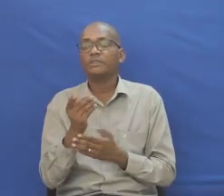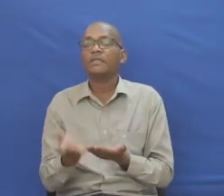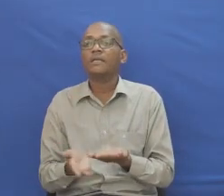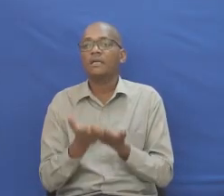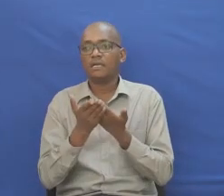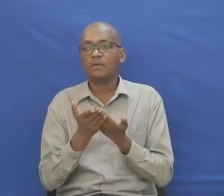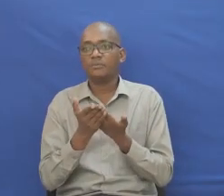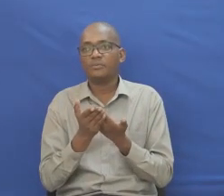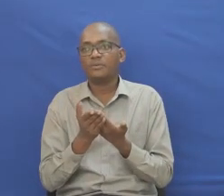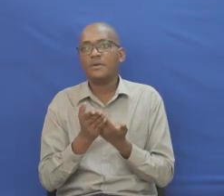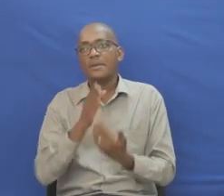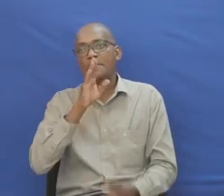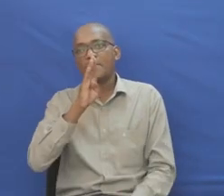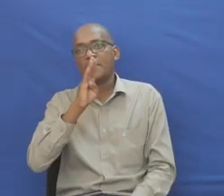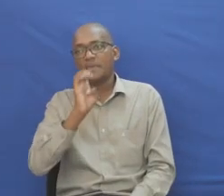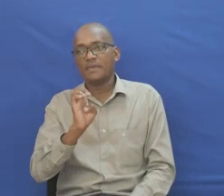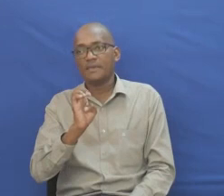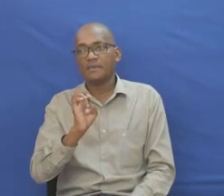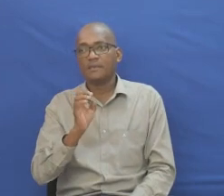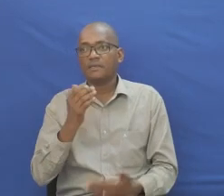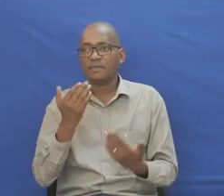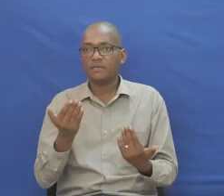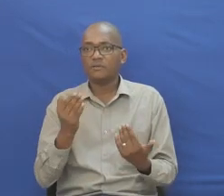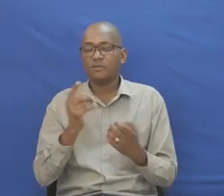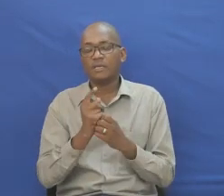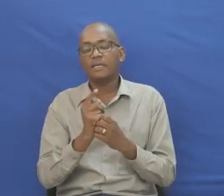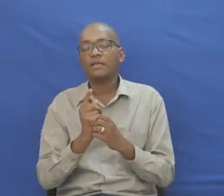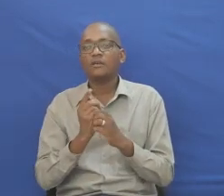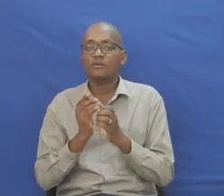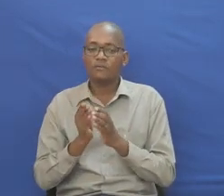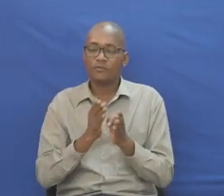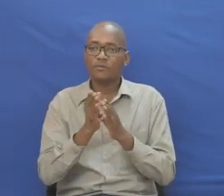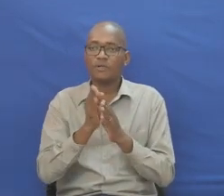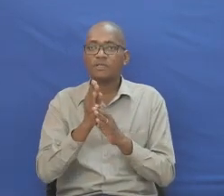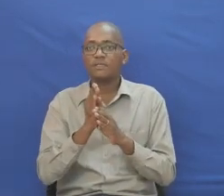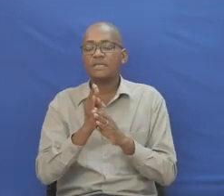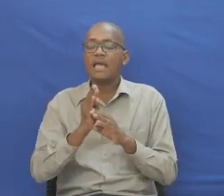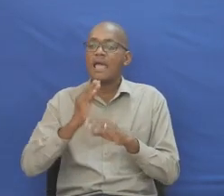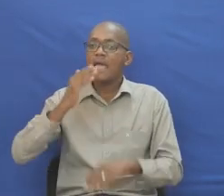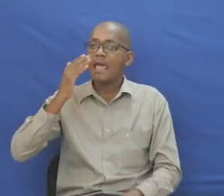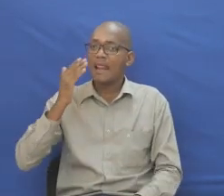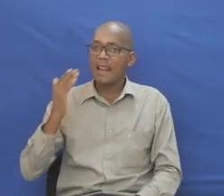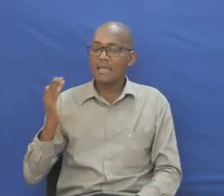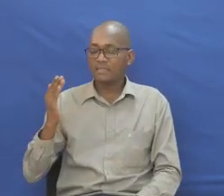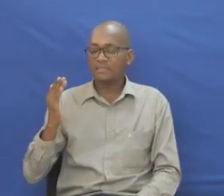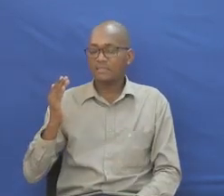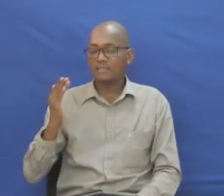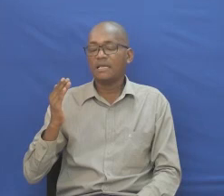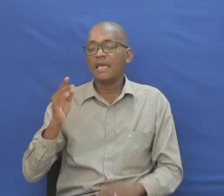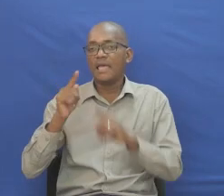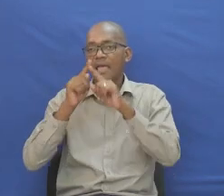to use the second concept of right-angled triangle that we have discussed right there. How are we going to use